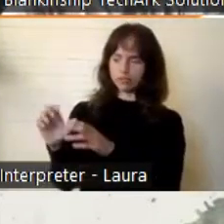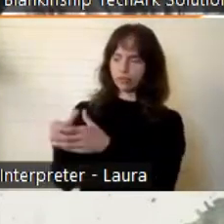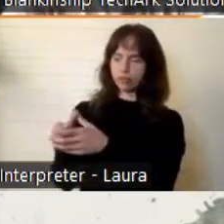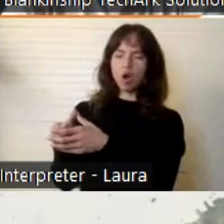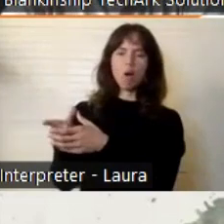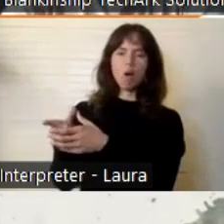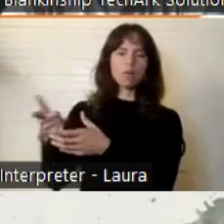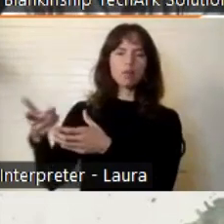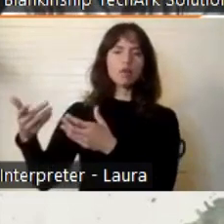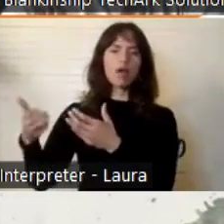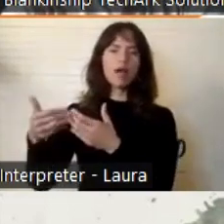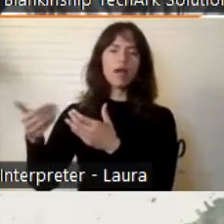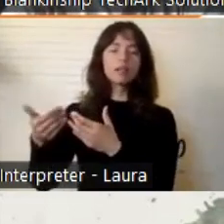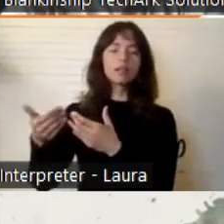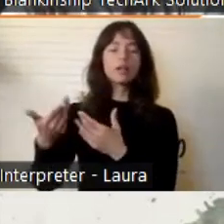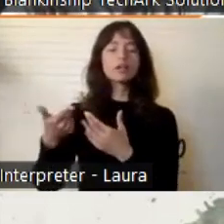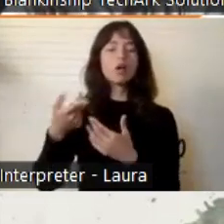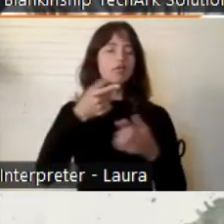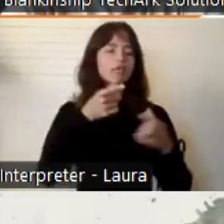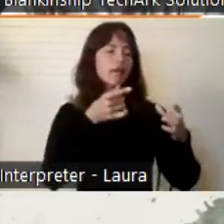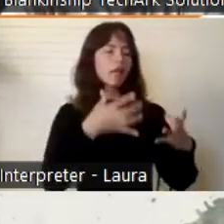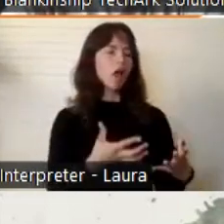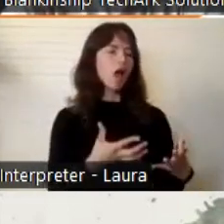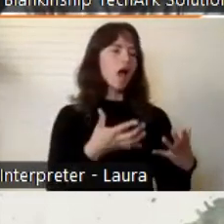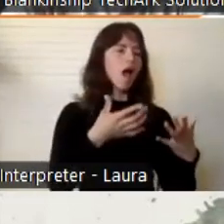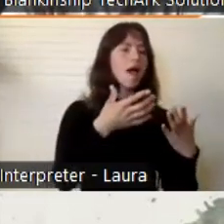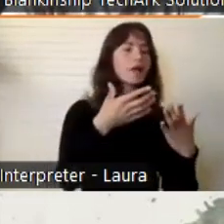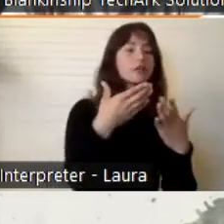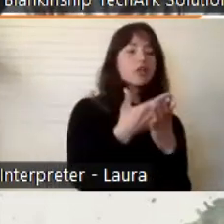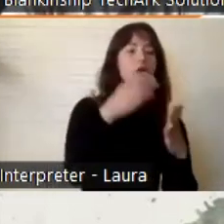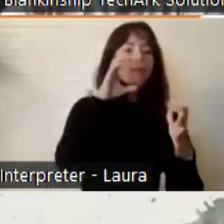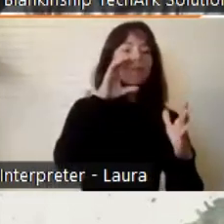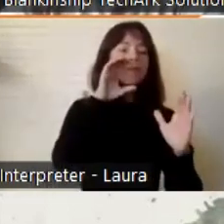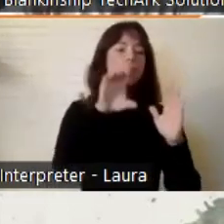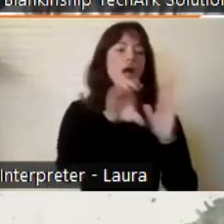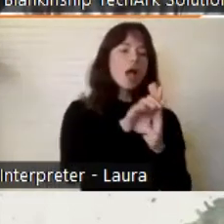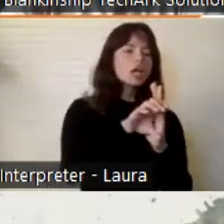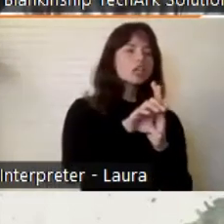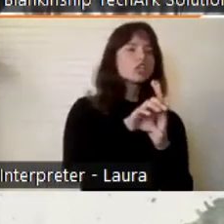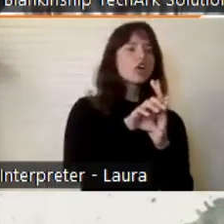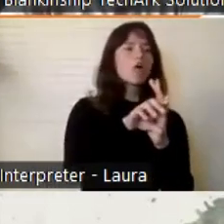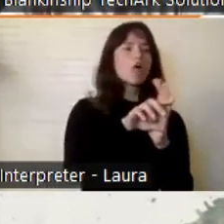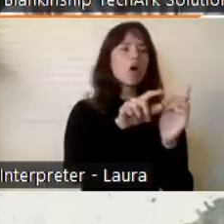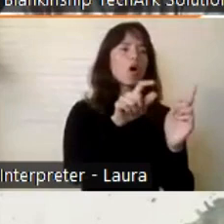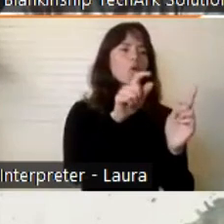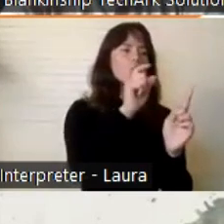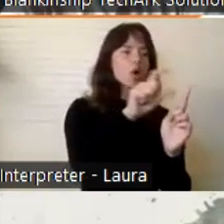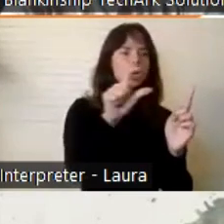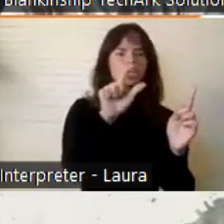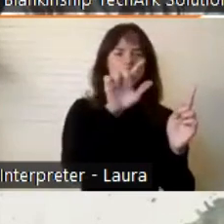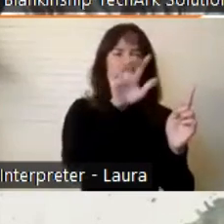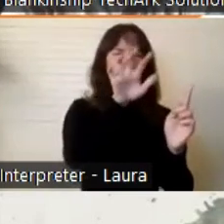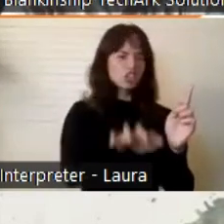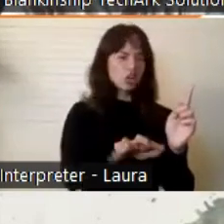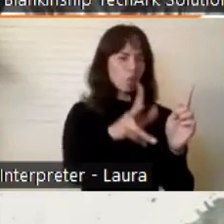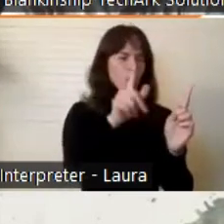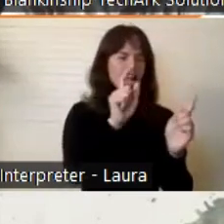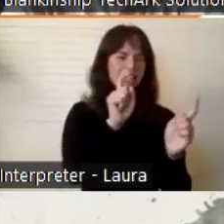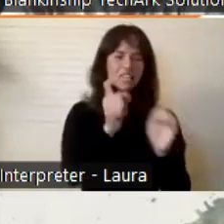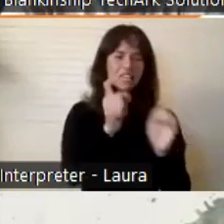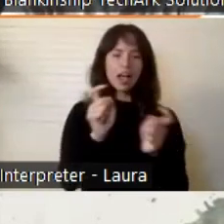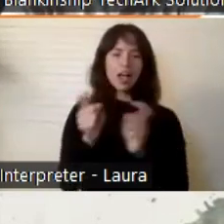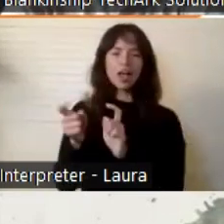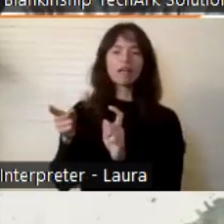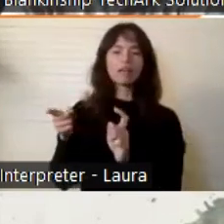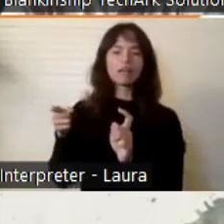swap out photos or images or update any of the content or written verbiage, we train them on how to do that on their own. And WordPress makes it very easy